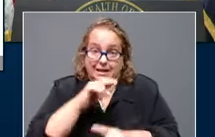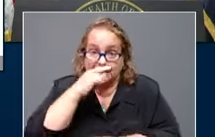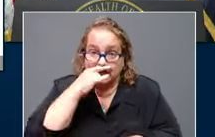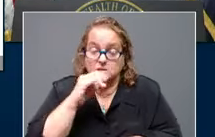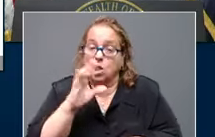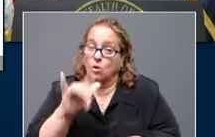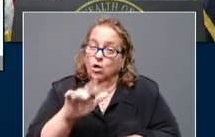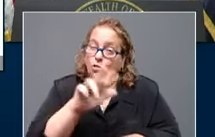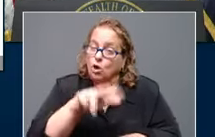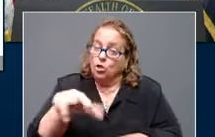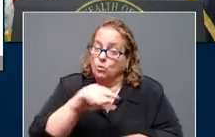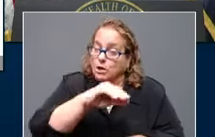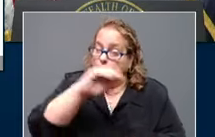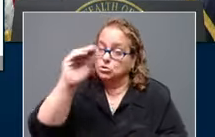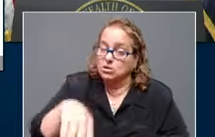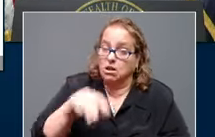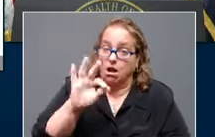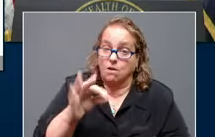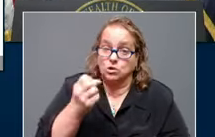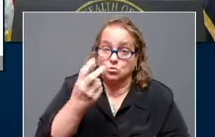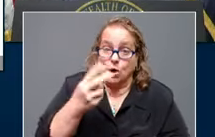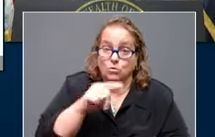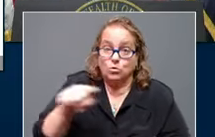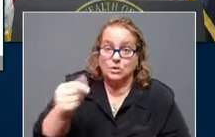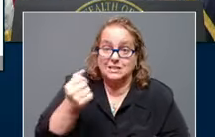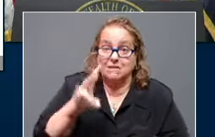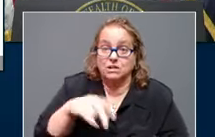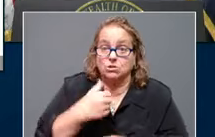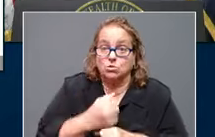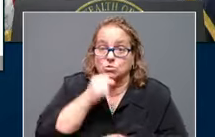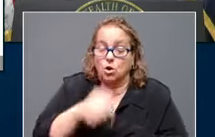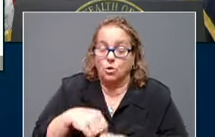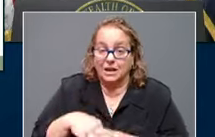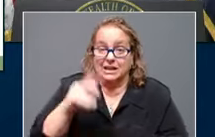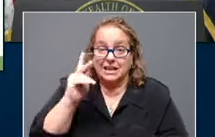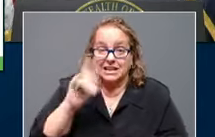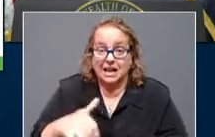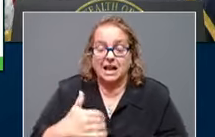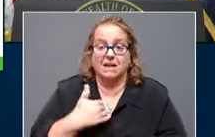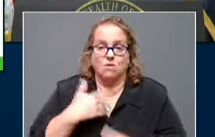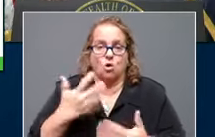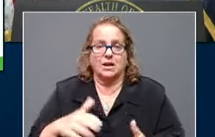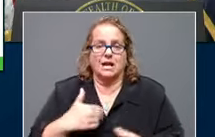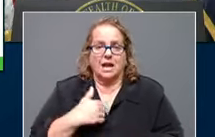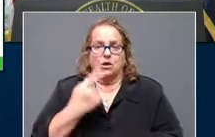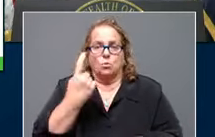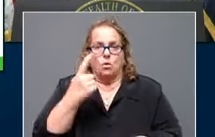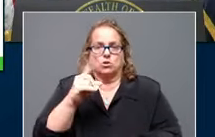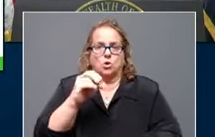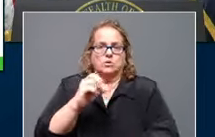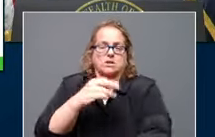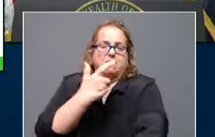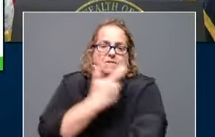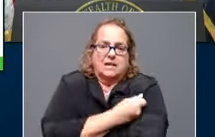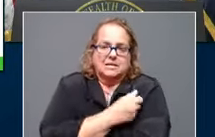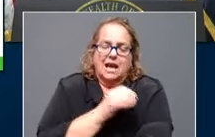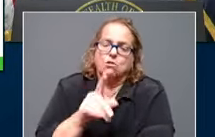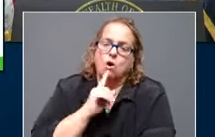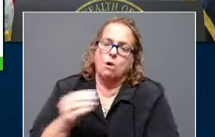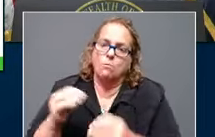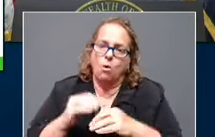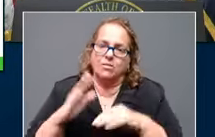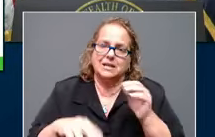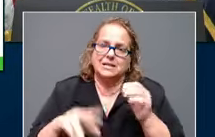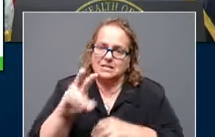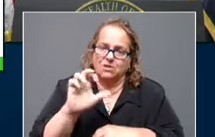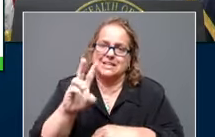for vaccination. We have an obligation to take steps to keep them safe. Next slide, please. I don't care where you